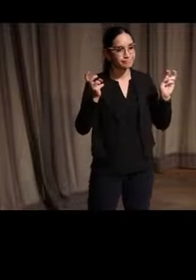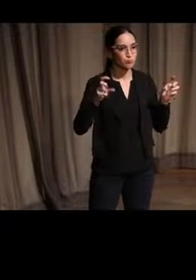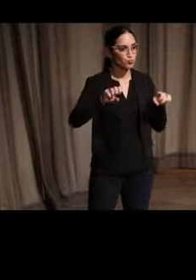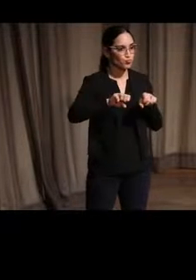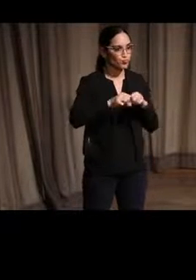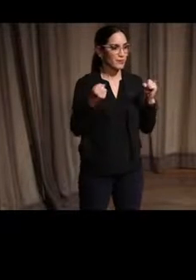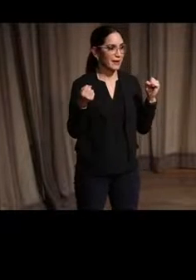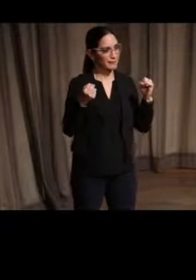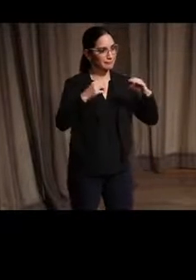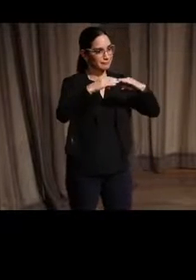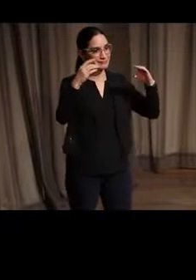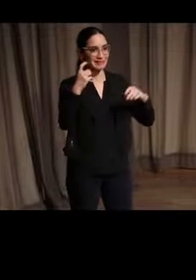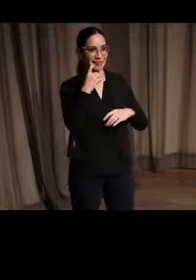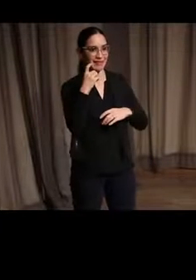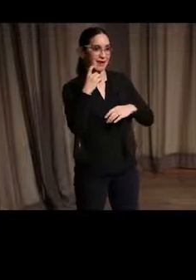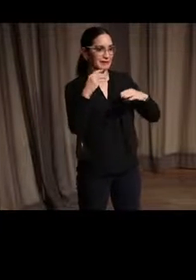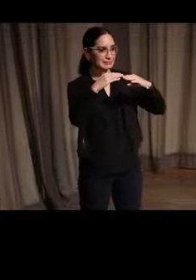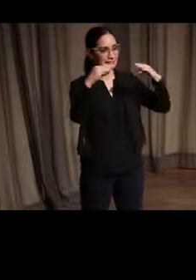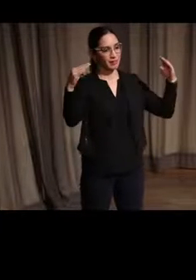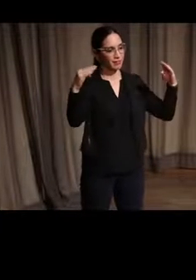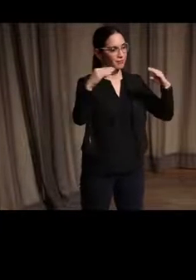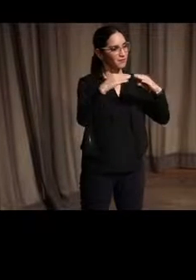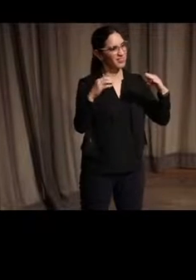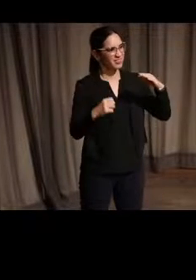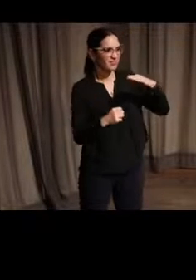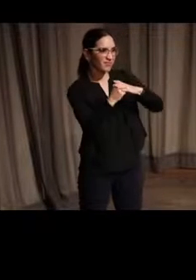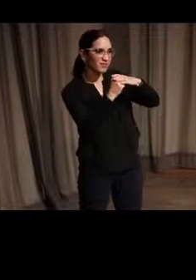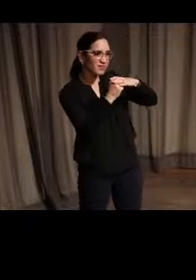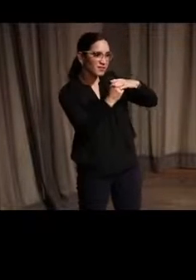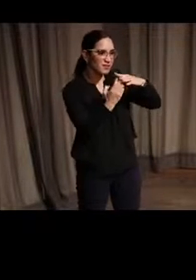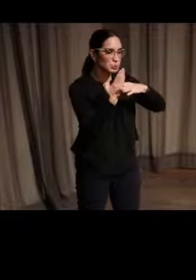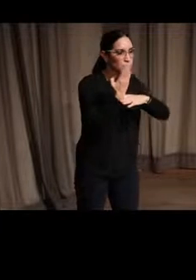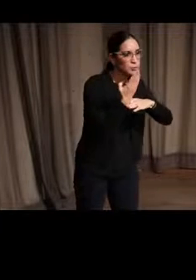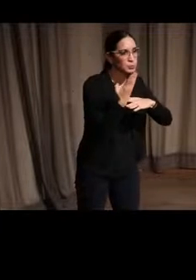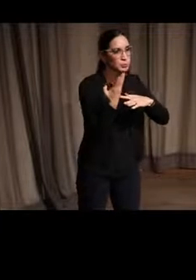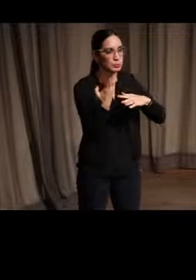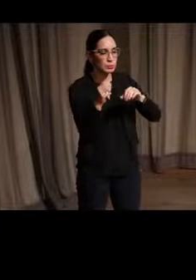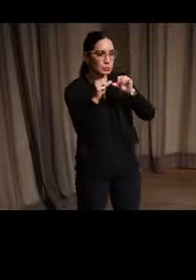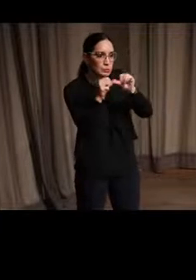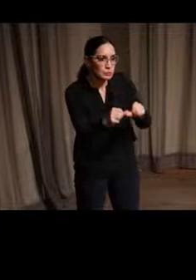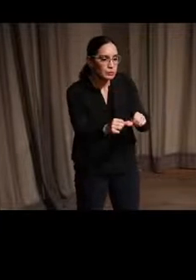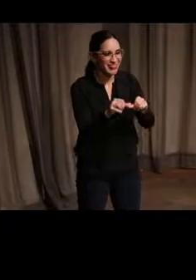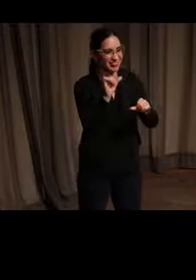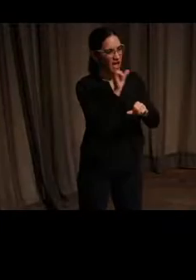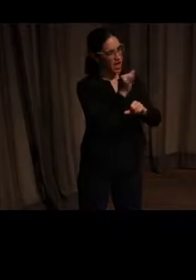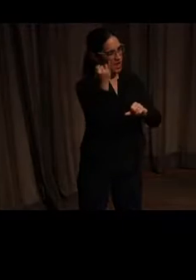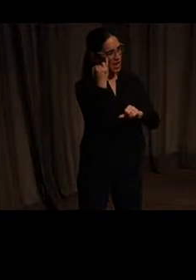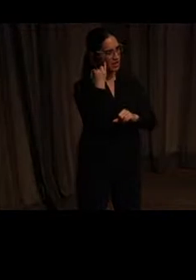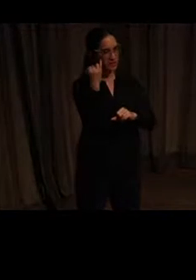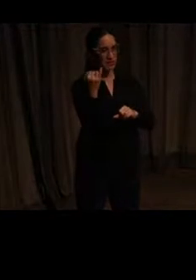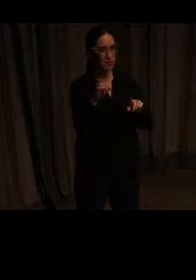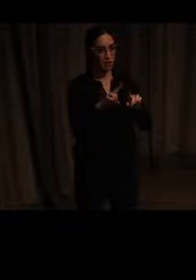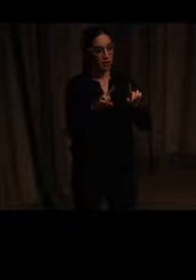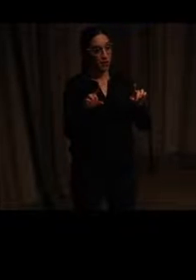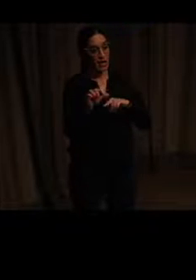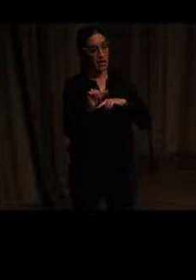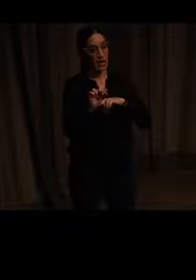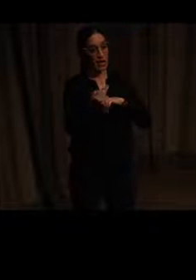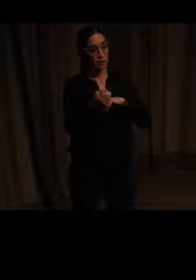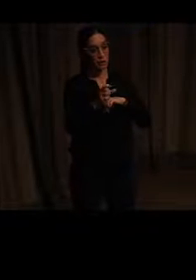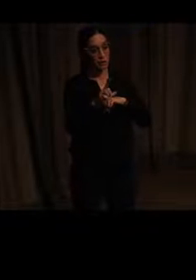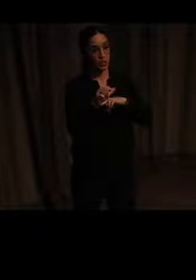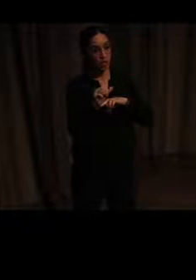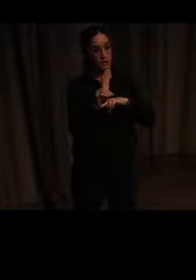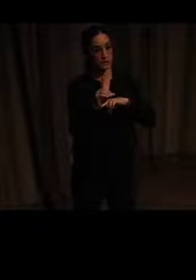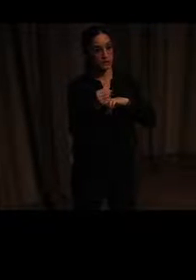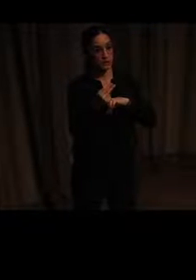this idea that is very popular in feminist movements. But then recently I saw Angela Davis give a talk, and she was